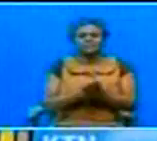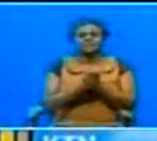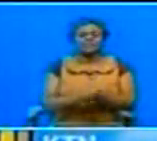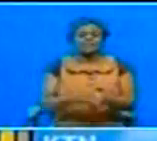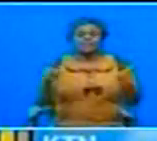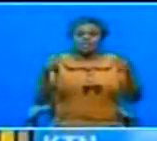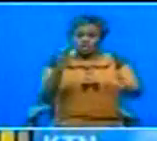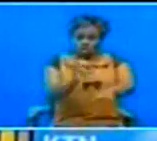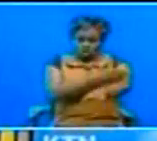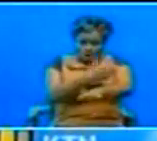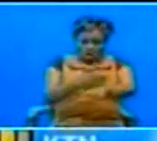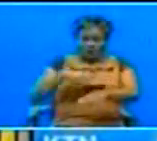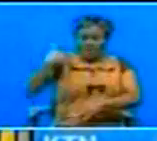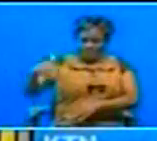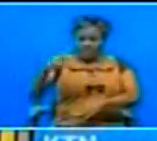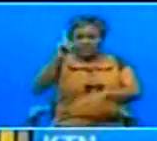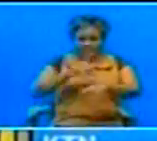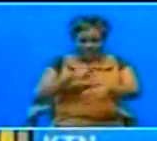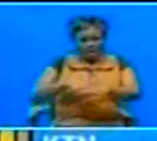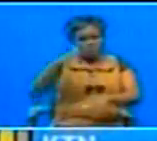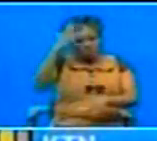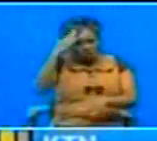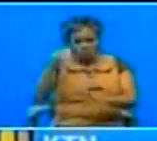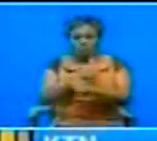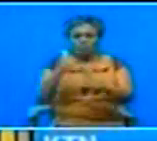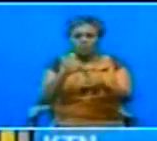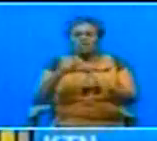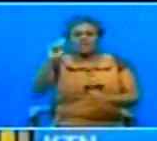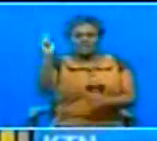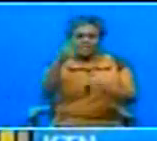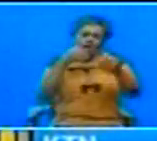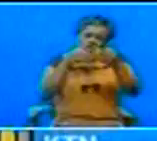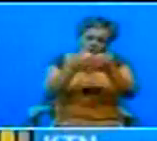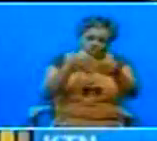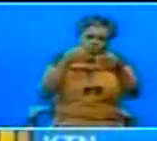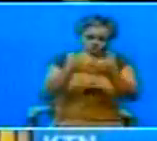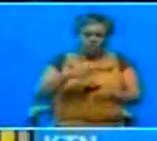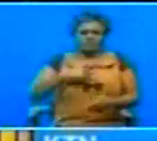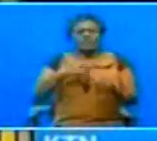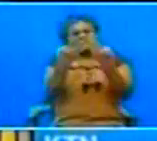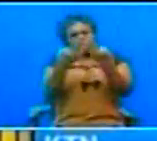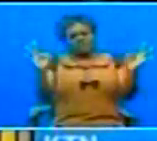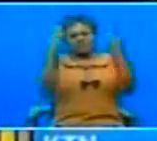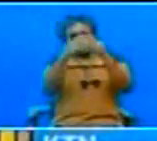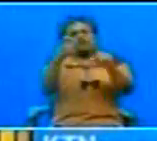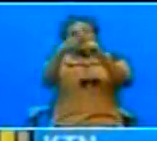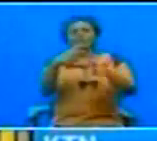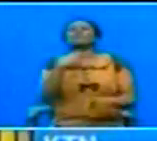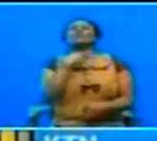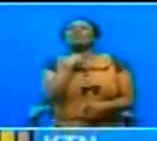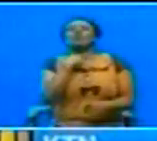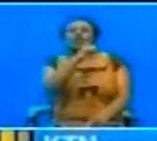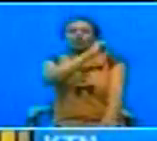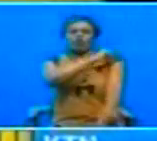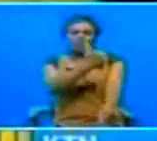It is a song that with every line and every beat gets Kenyans close to the feeling of freedom from colonial rule.